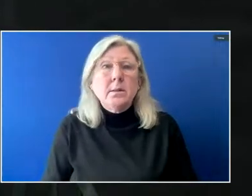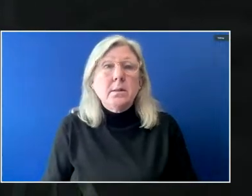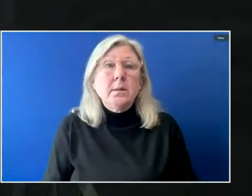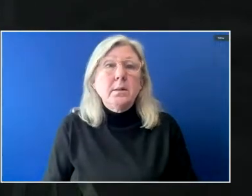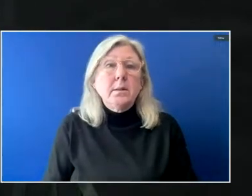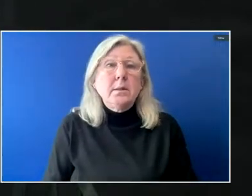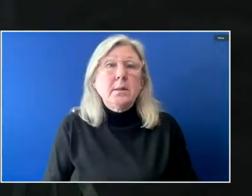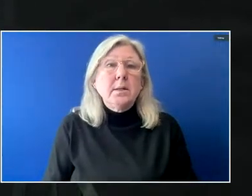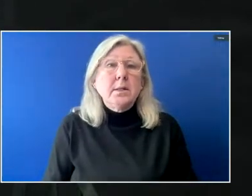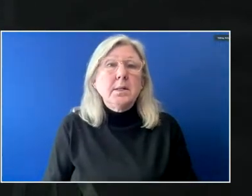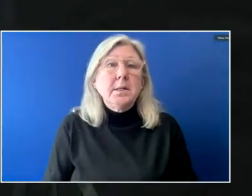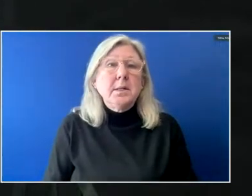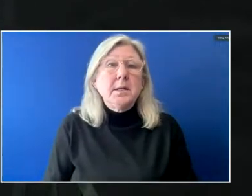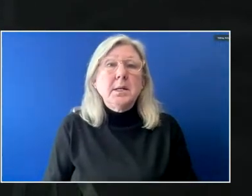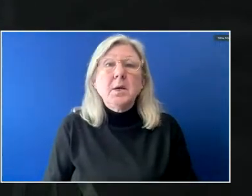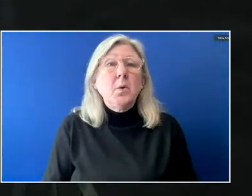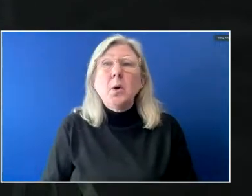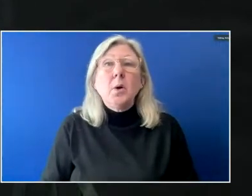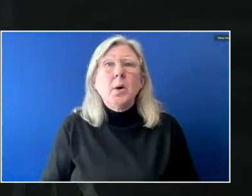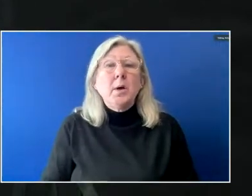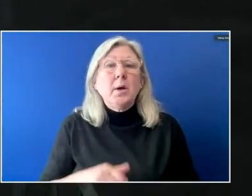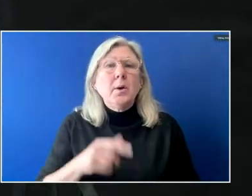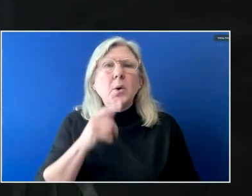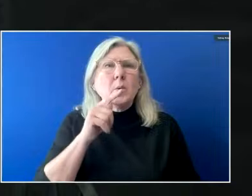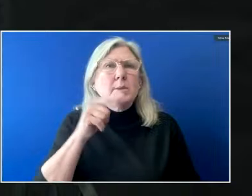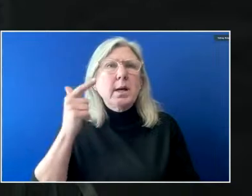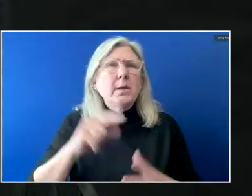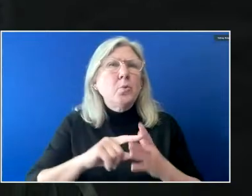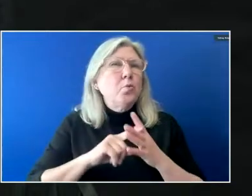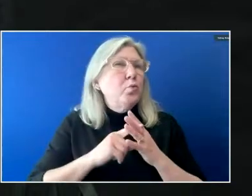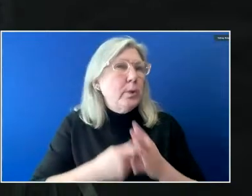seconded well no who seconded the original